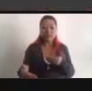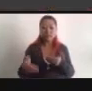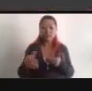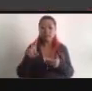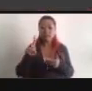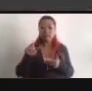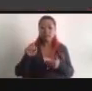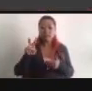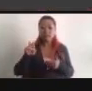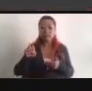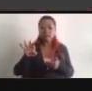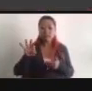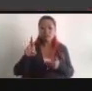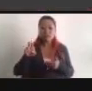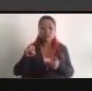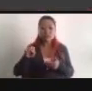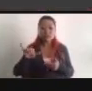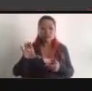Francisco.